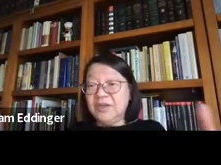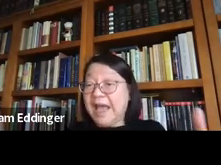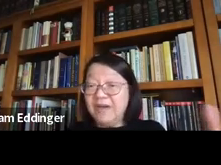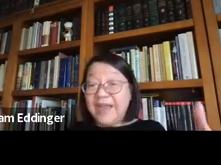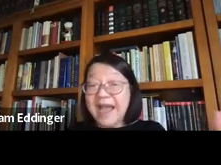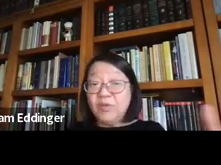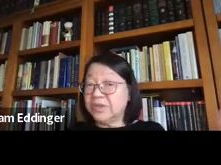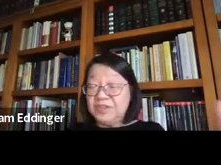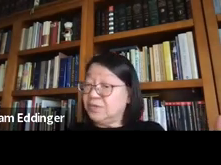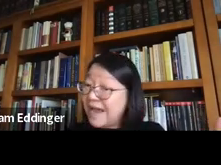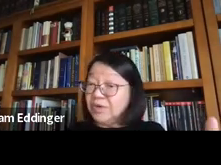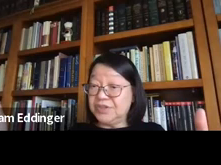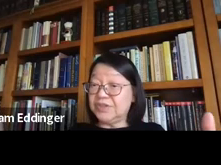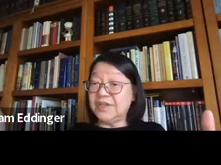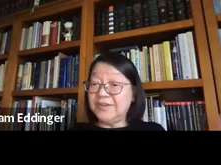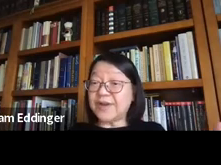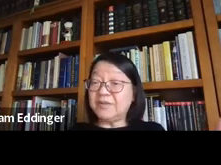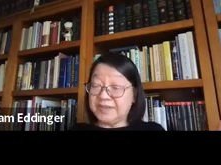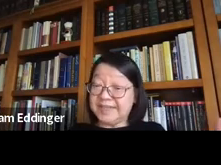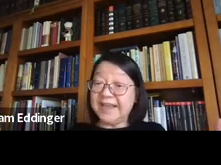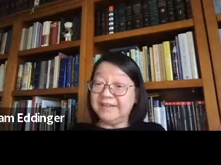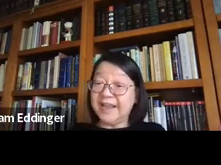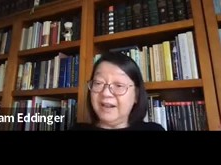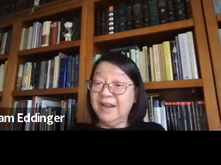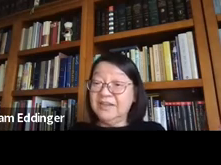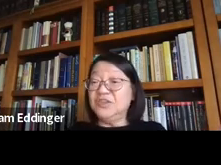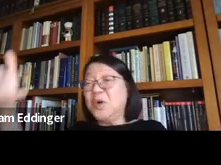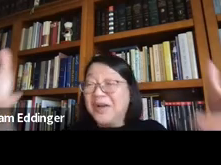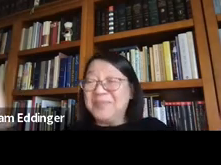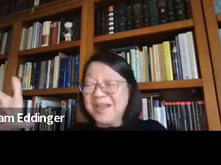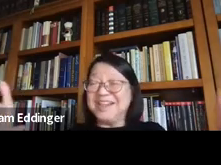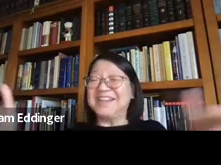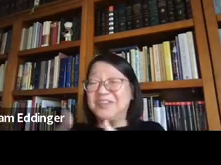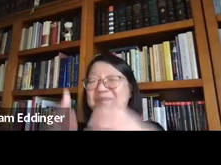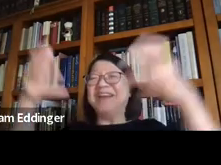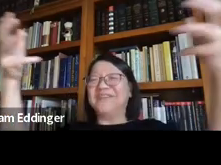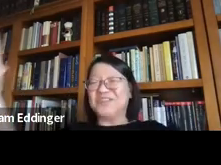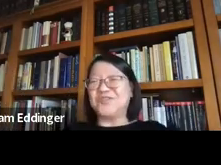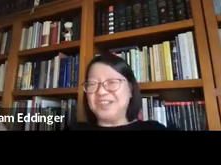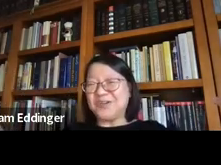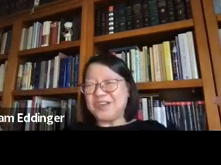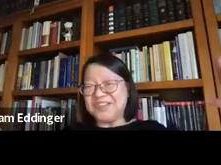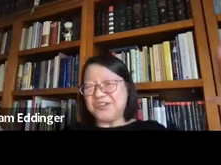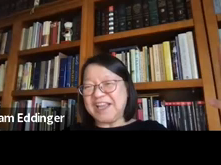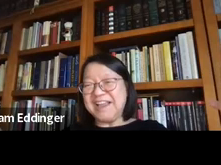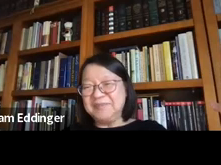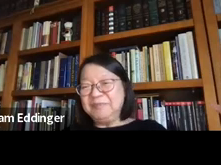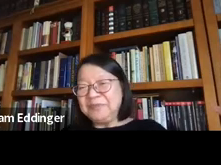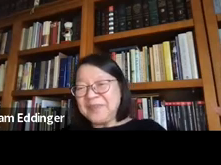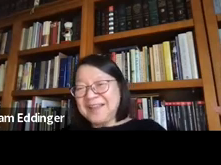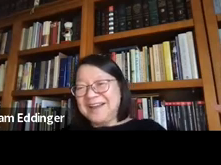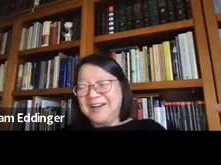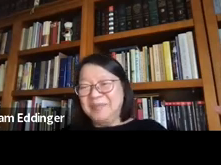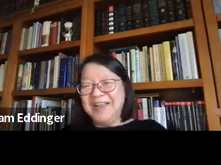somehow you have an hour to 2 hours to interact with this candidate. So you want to be able to get to as many of the strategic questions as you can.